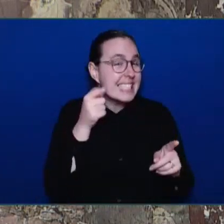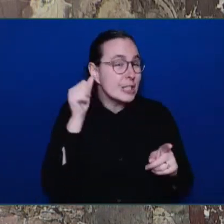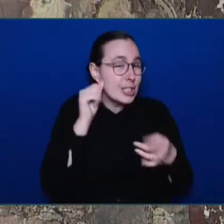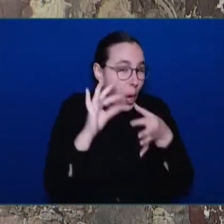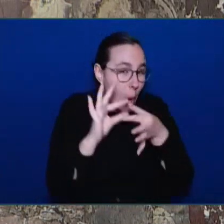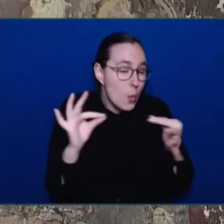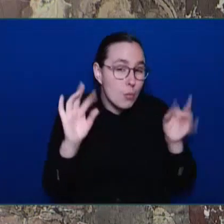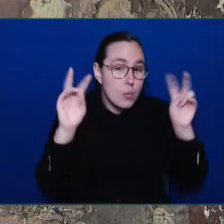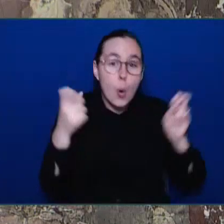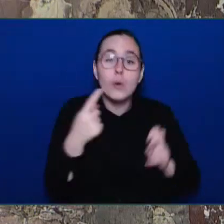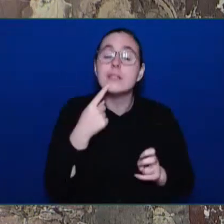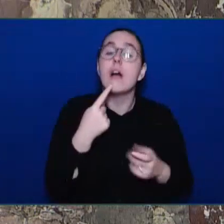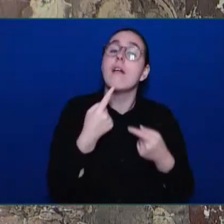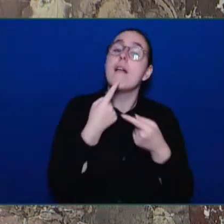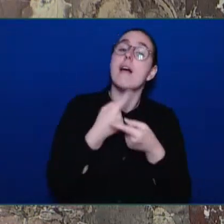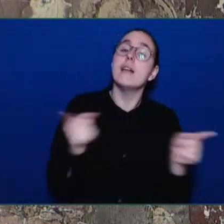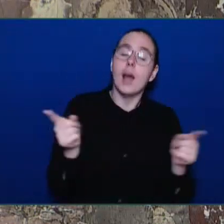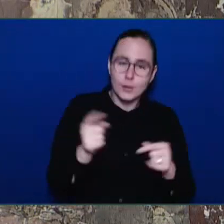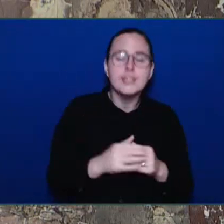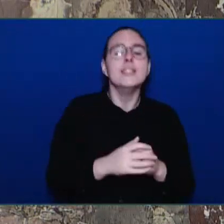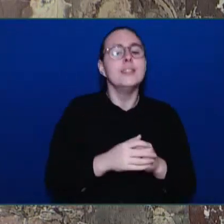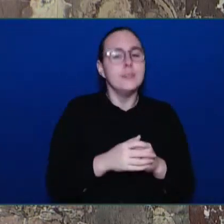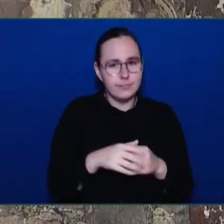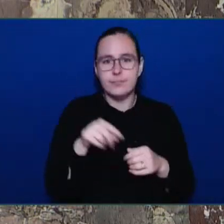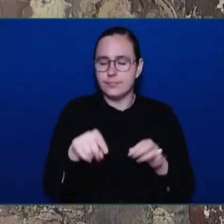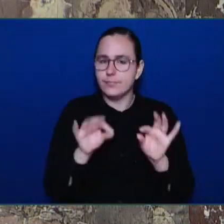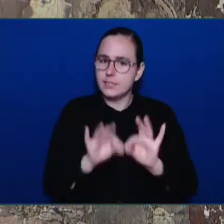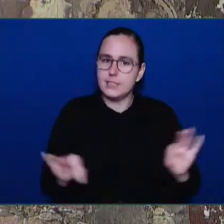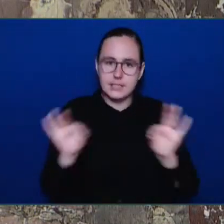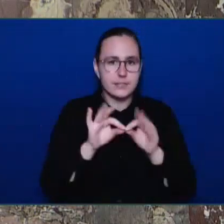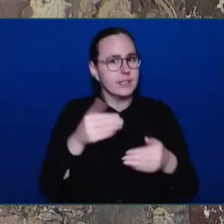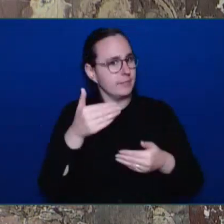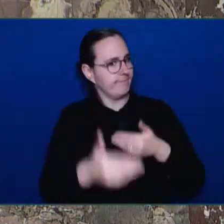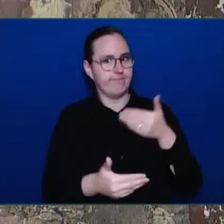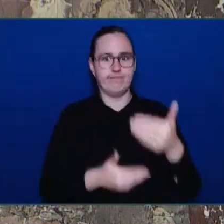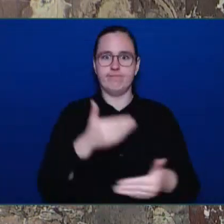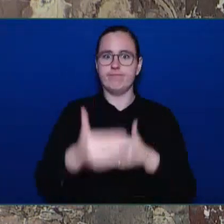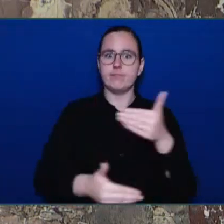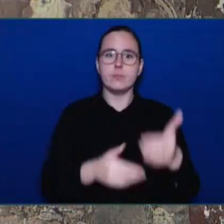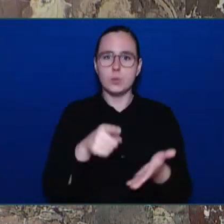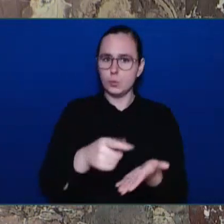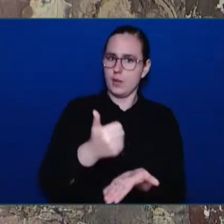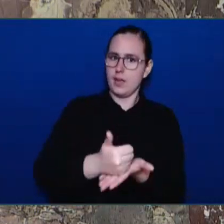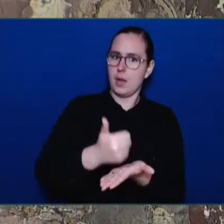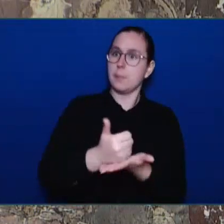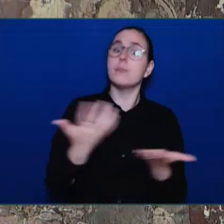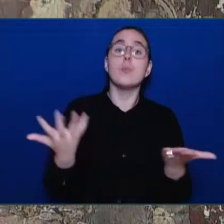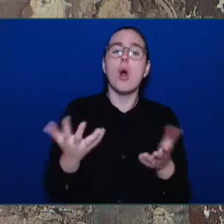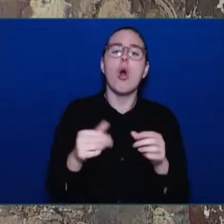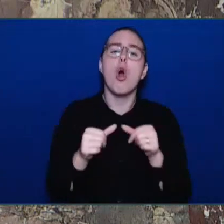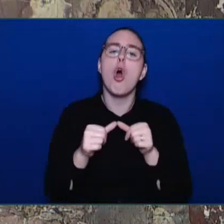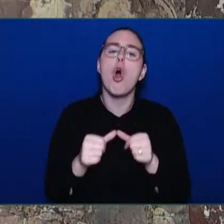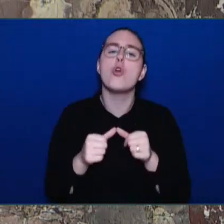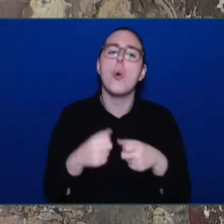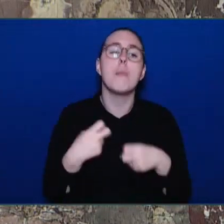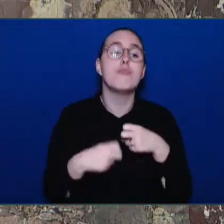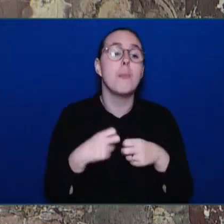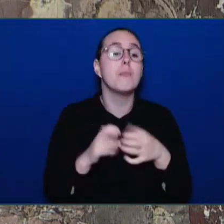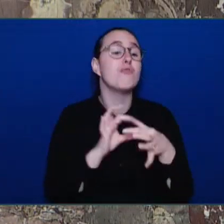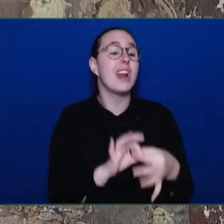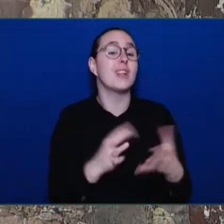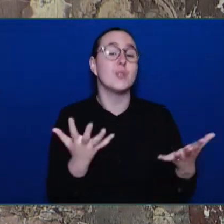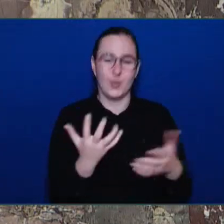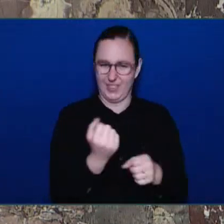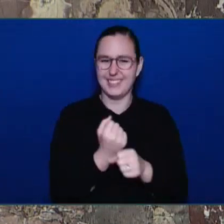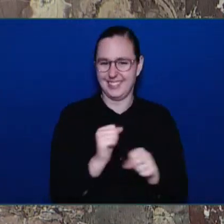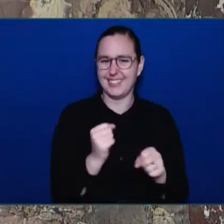forward in addressing the ongoing challenges of Vancouver related to public safety. I applaud the Premier and the provincial government